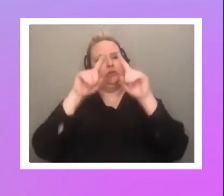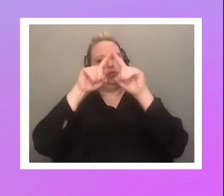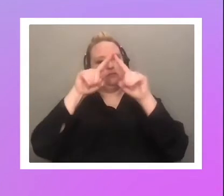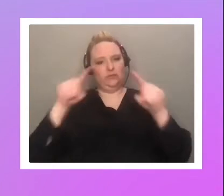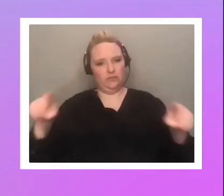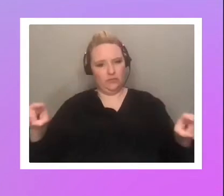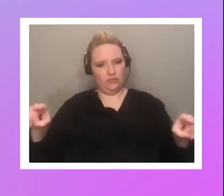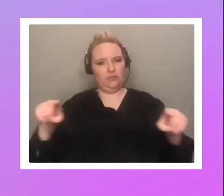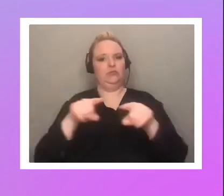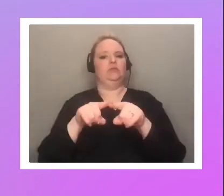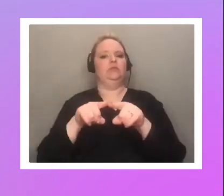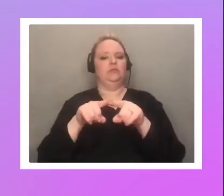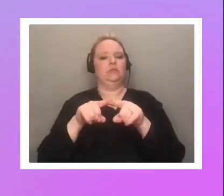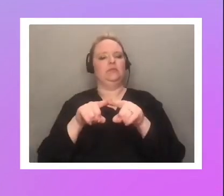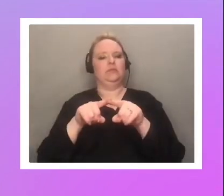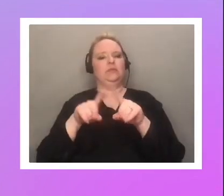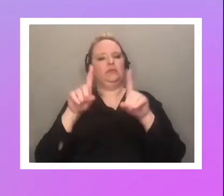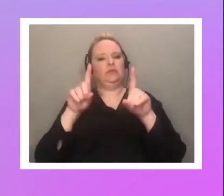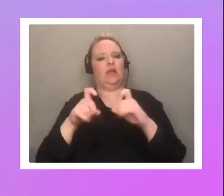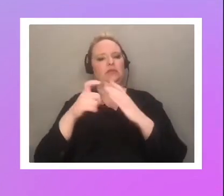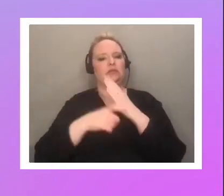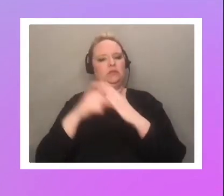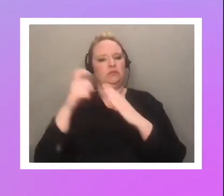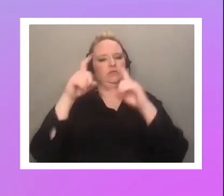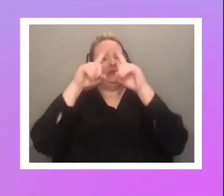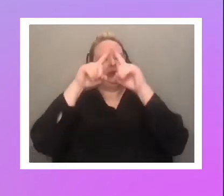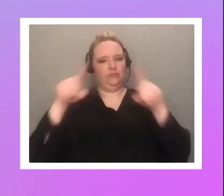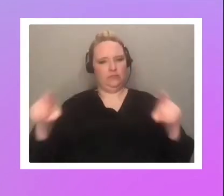automation pyramid. And so it is